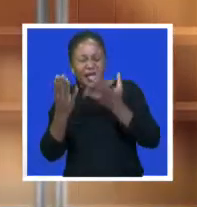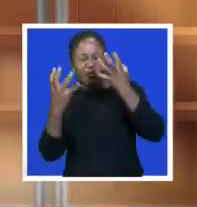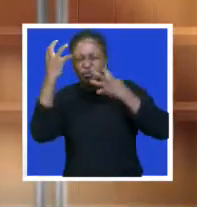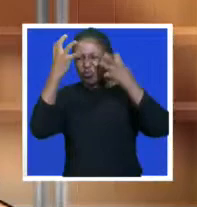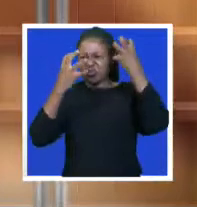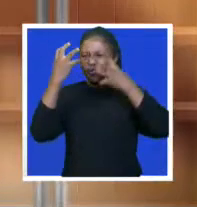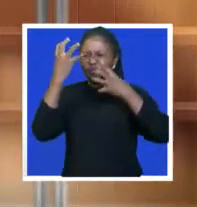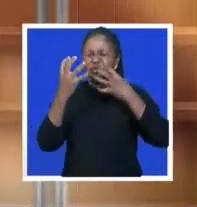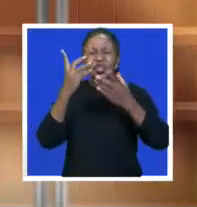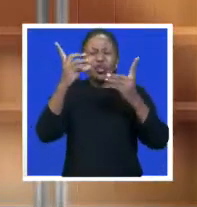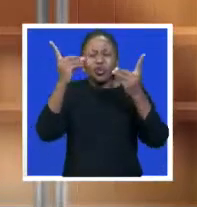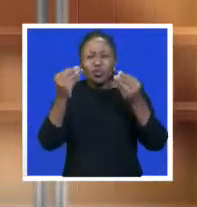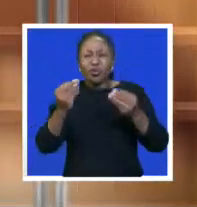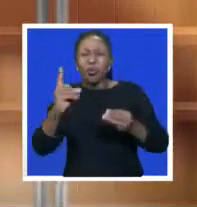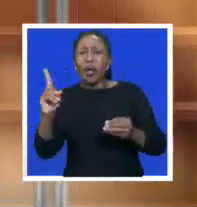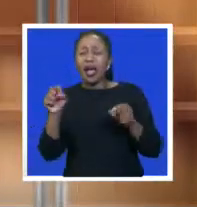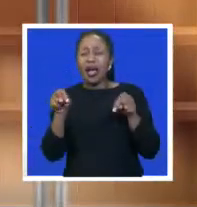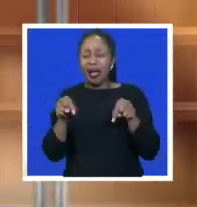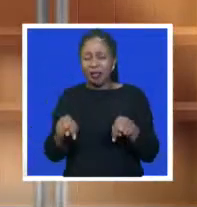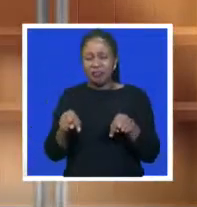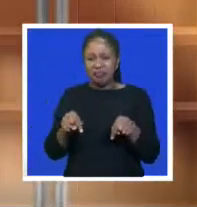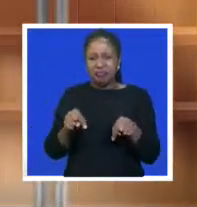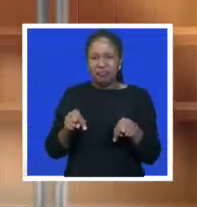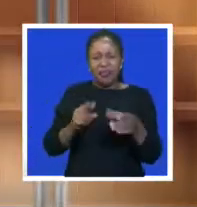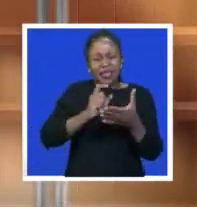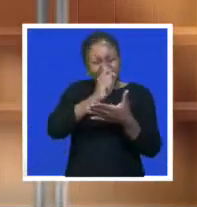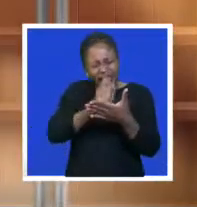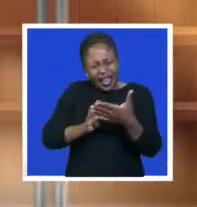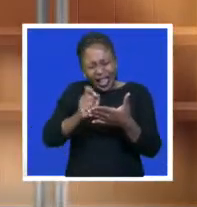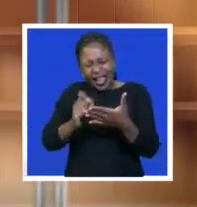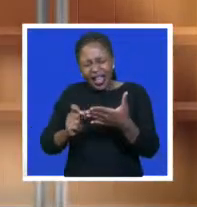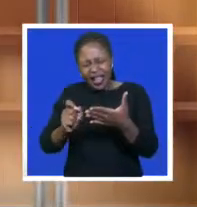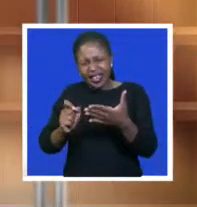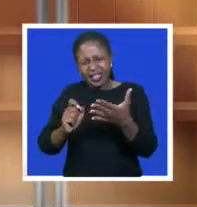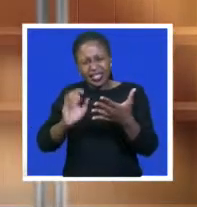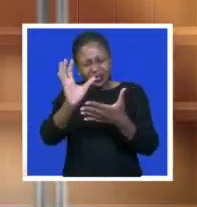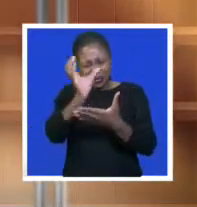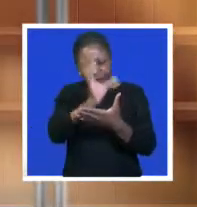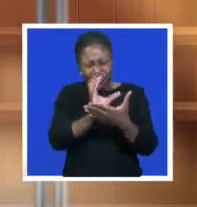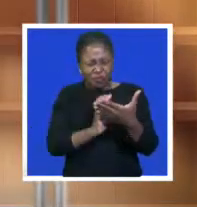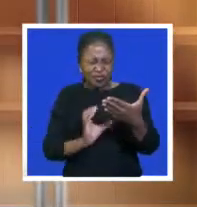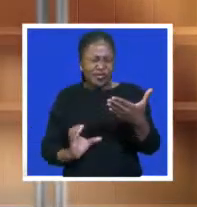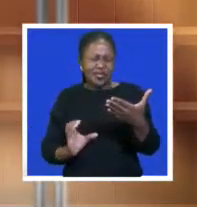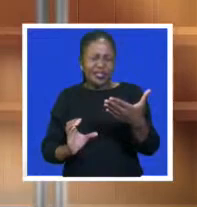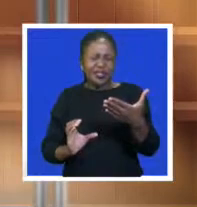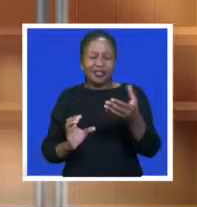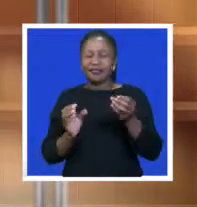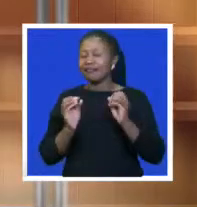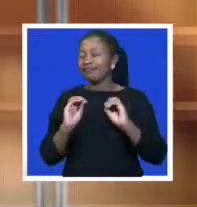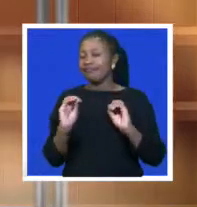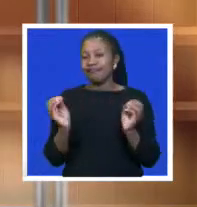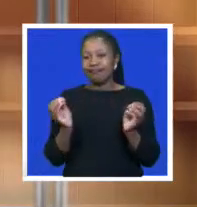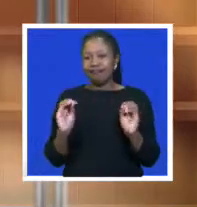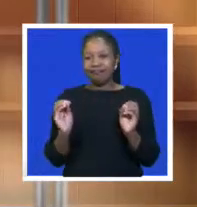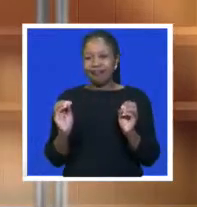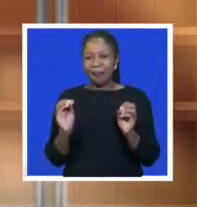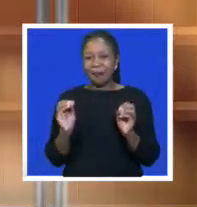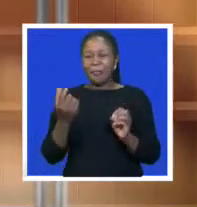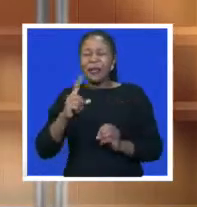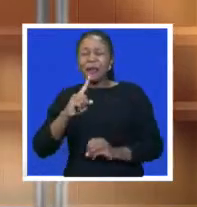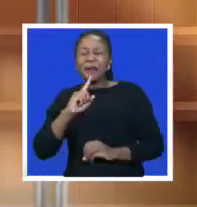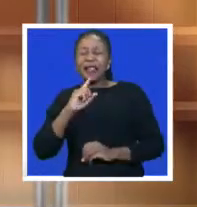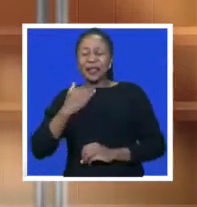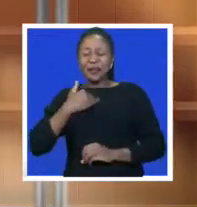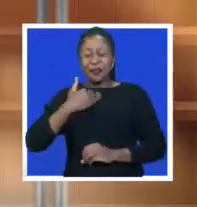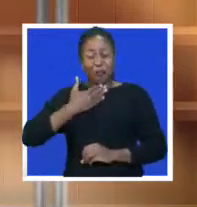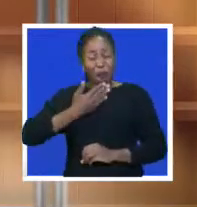to read and appreciate that particular text. After that, you can be able to use the style, to use